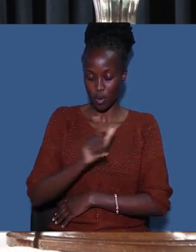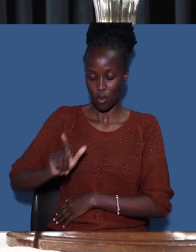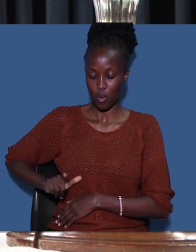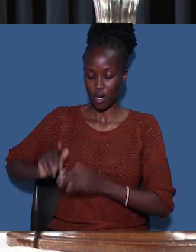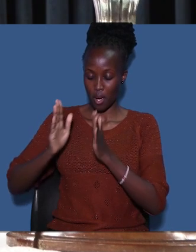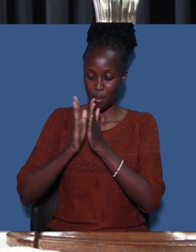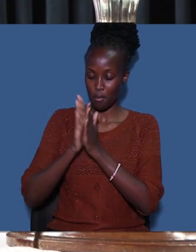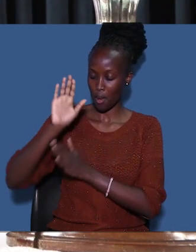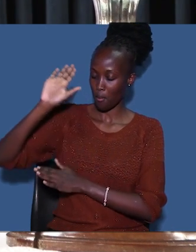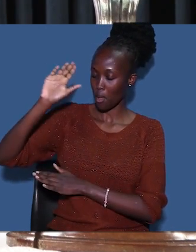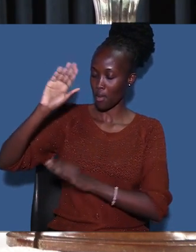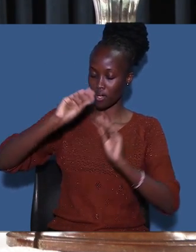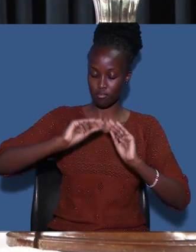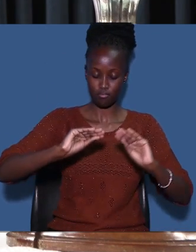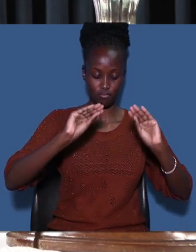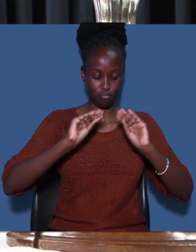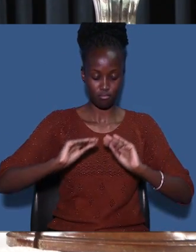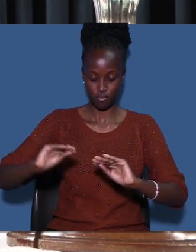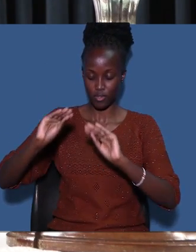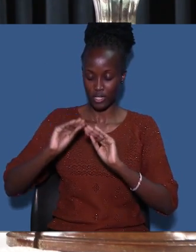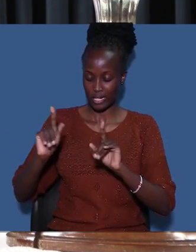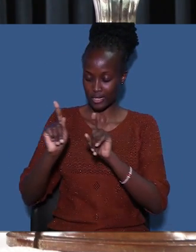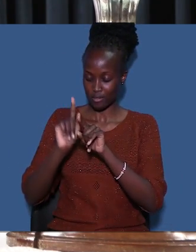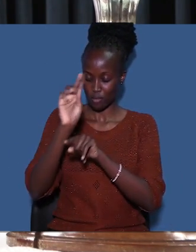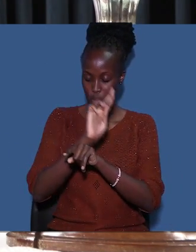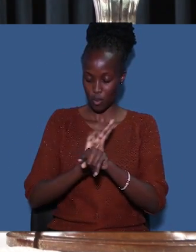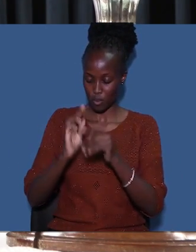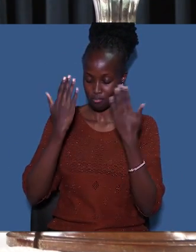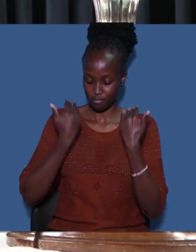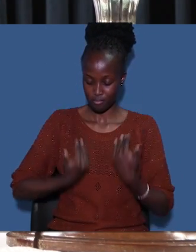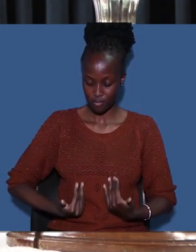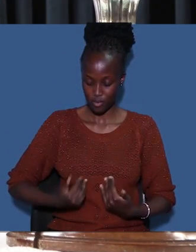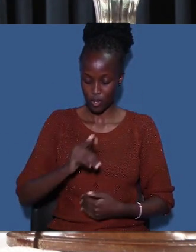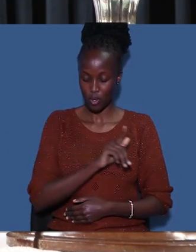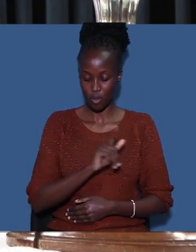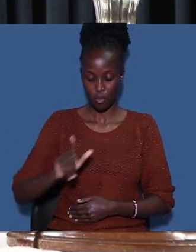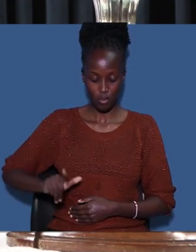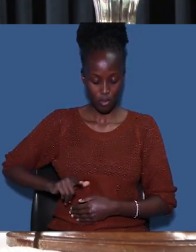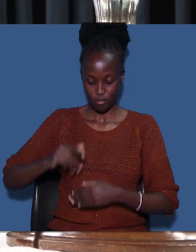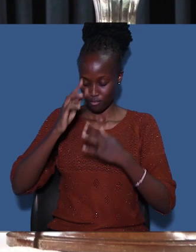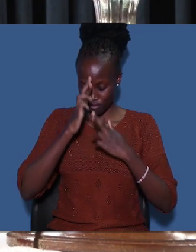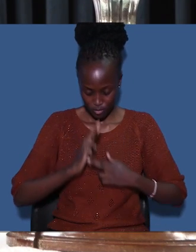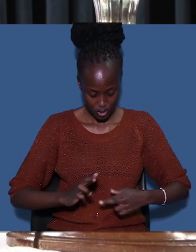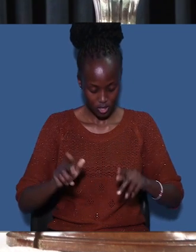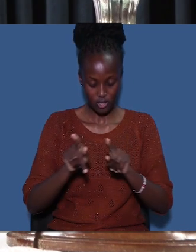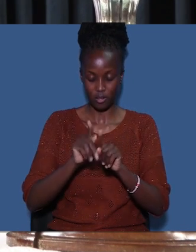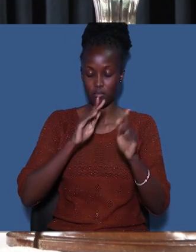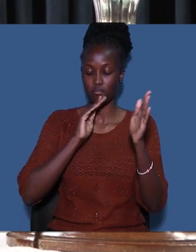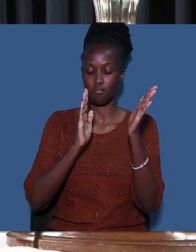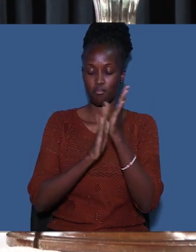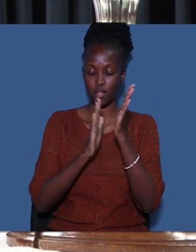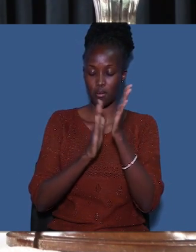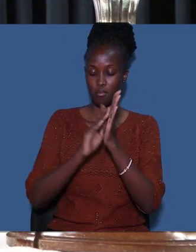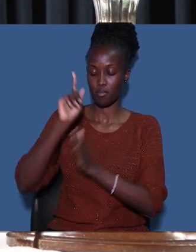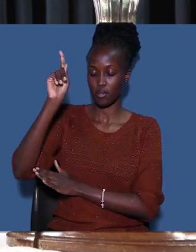us, even as I yield myself to you. We honor you and we give you praise. In Jesus' name we